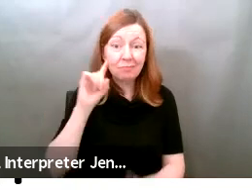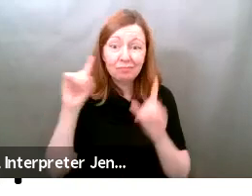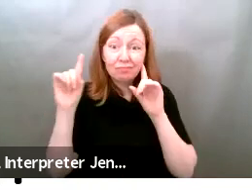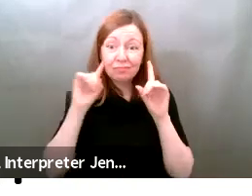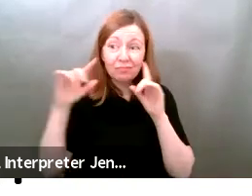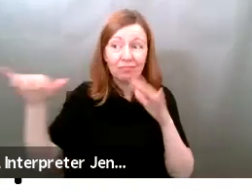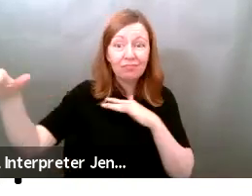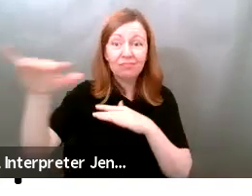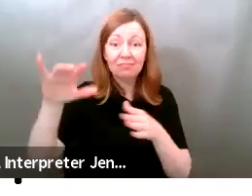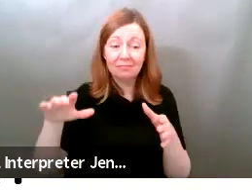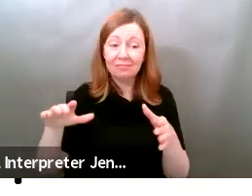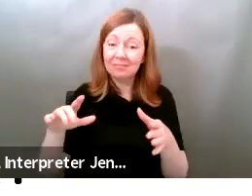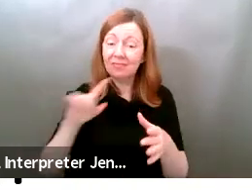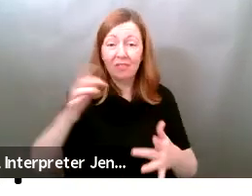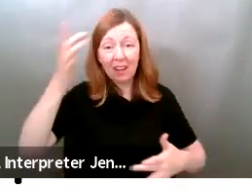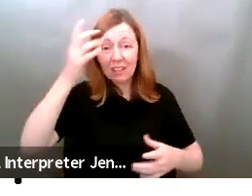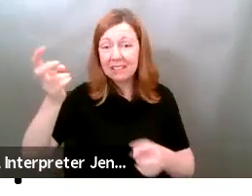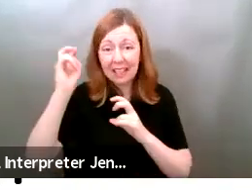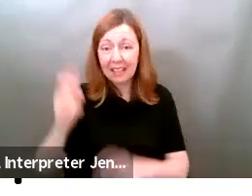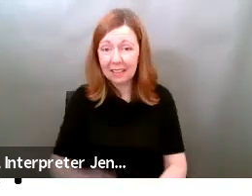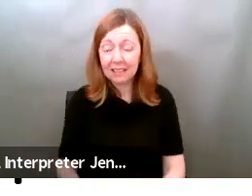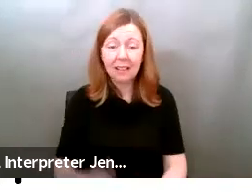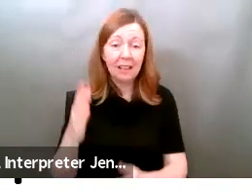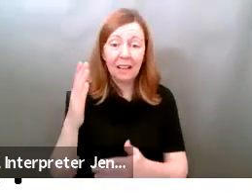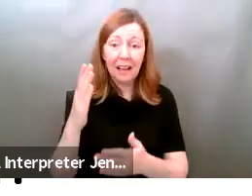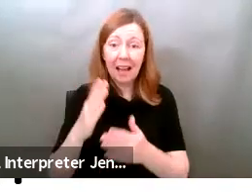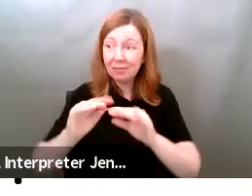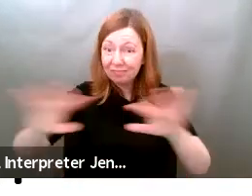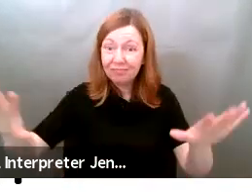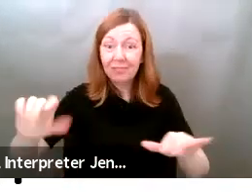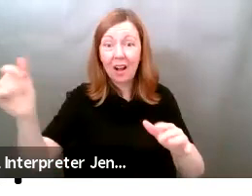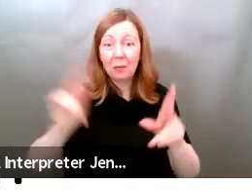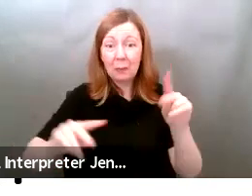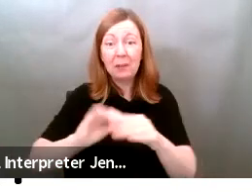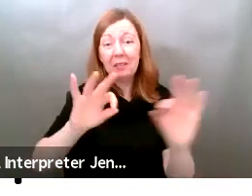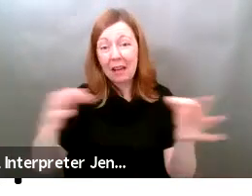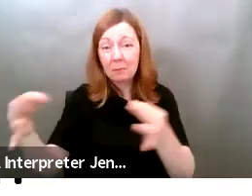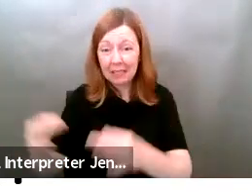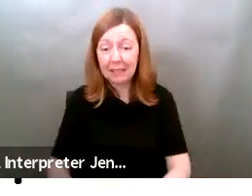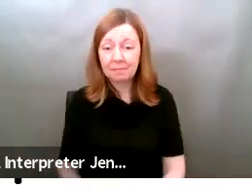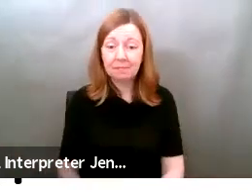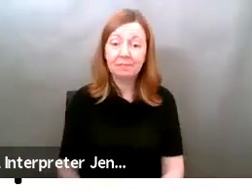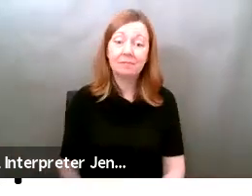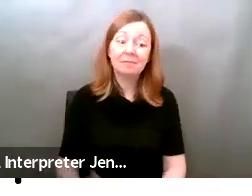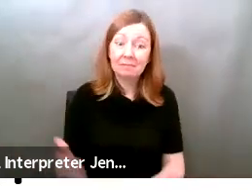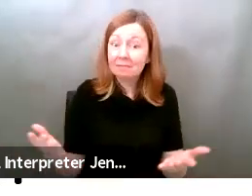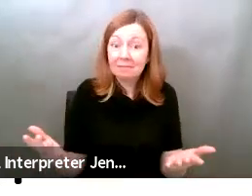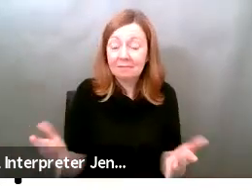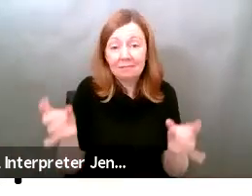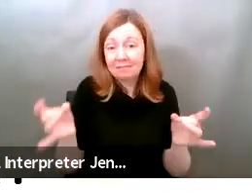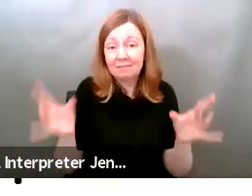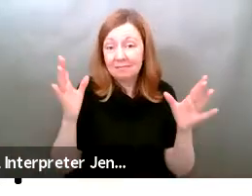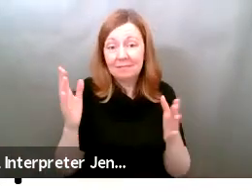throughout our region who've gotten very sick and who have infected other members of their household, and to